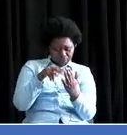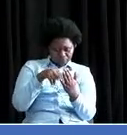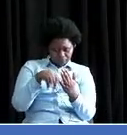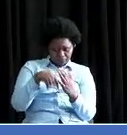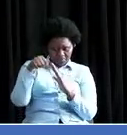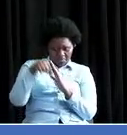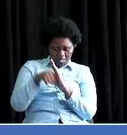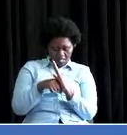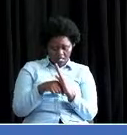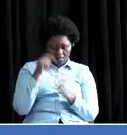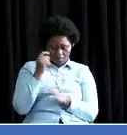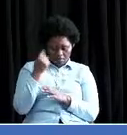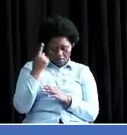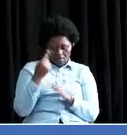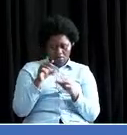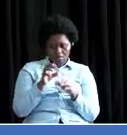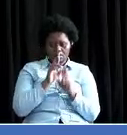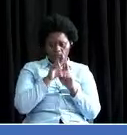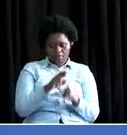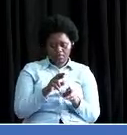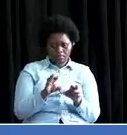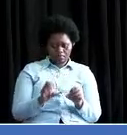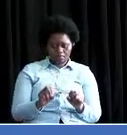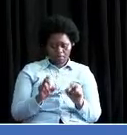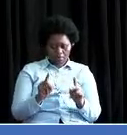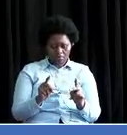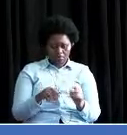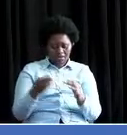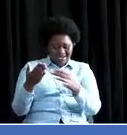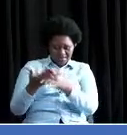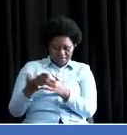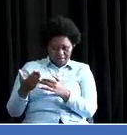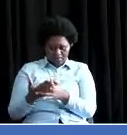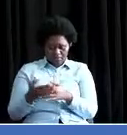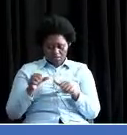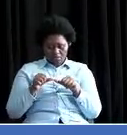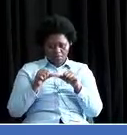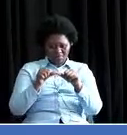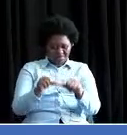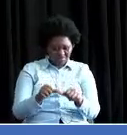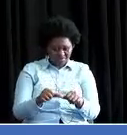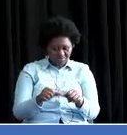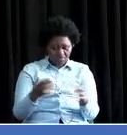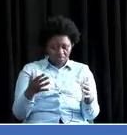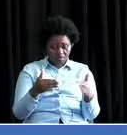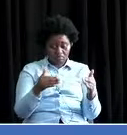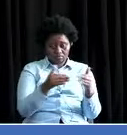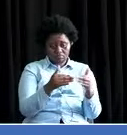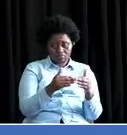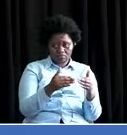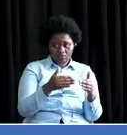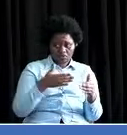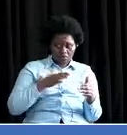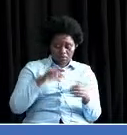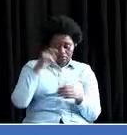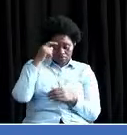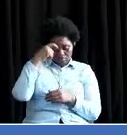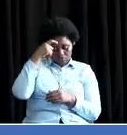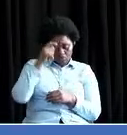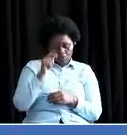report. We have not had the opportunity to even caucus. So pushing us to a corner where you're wanting whoops to